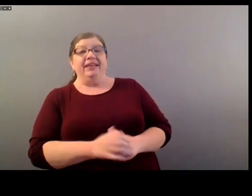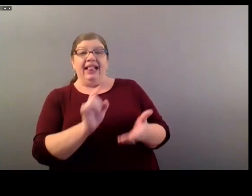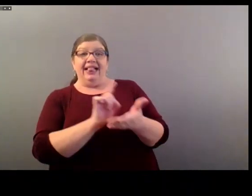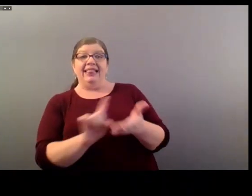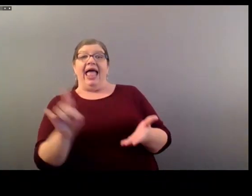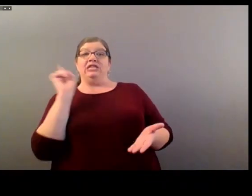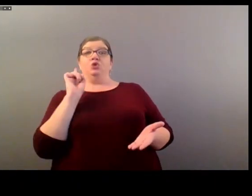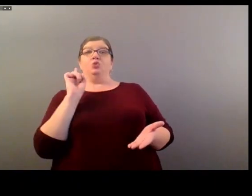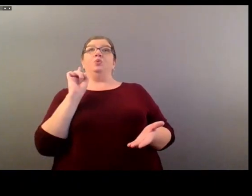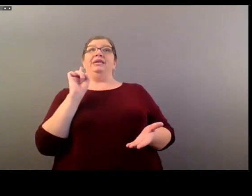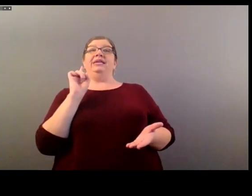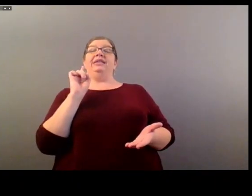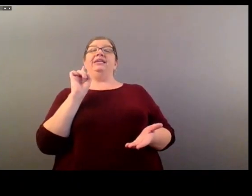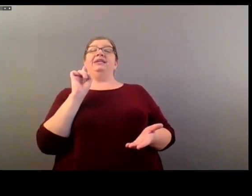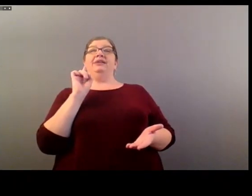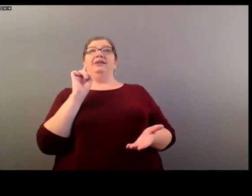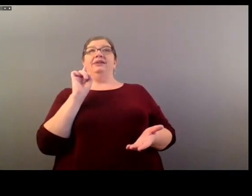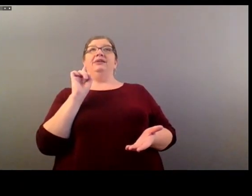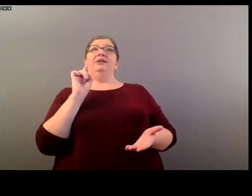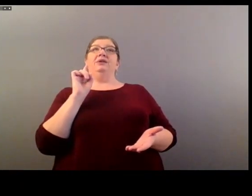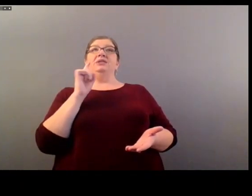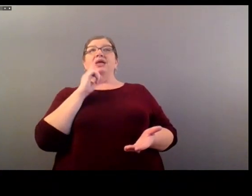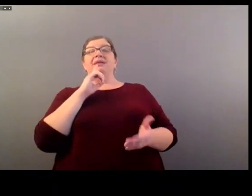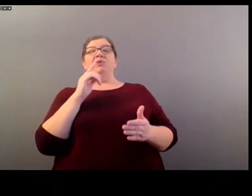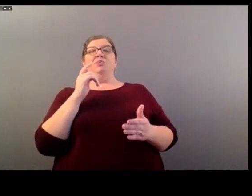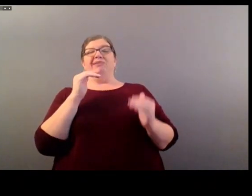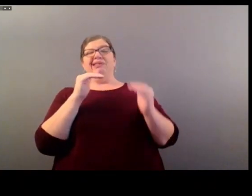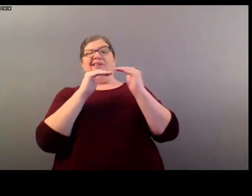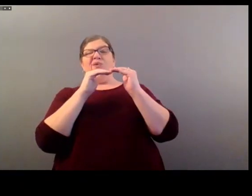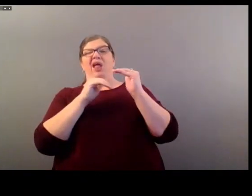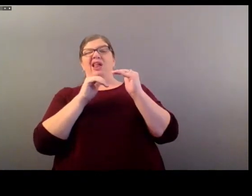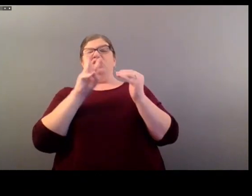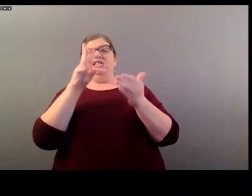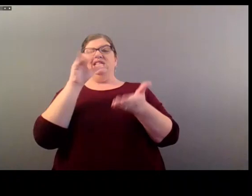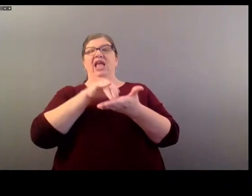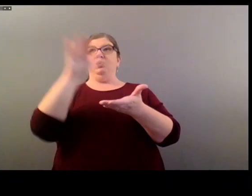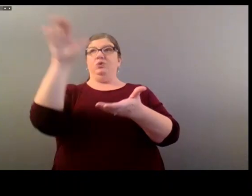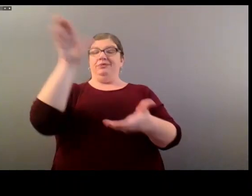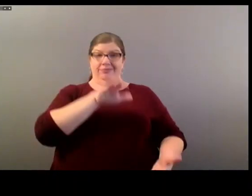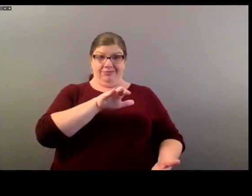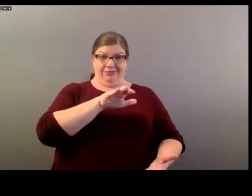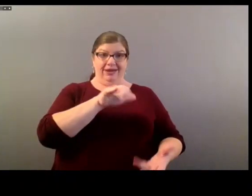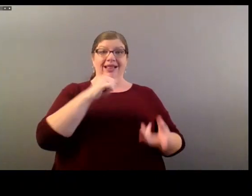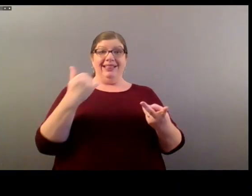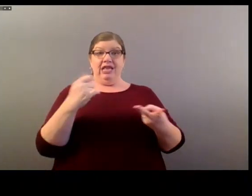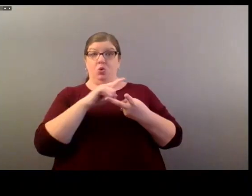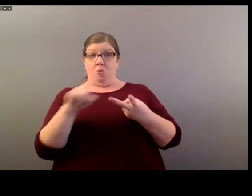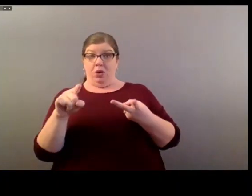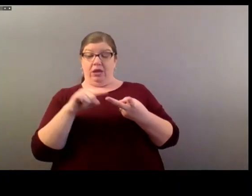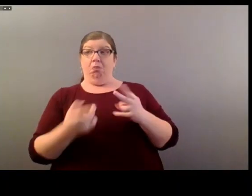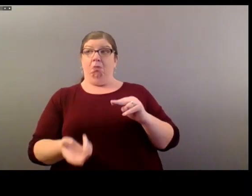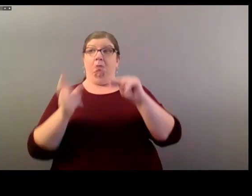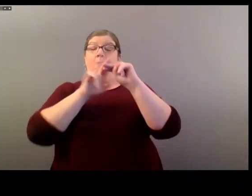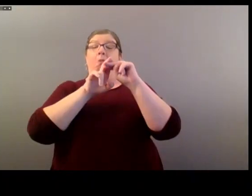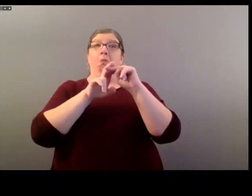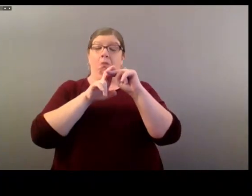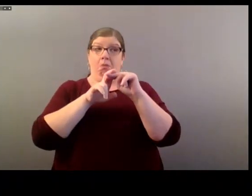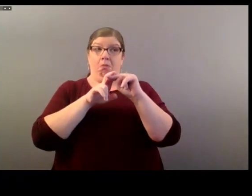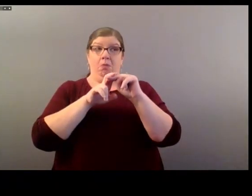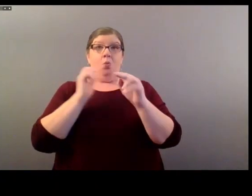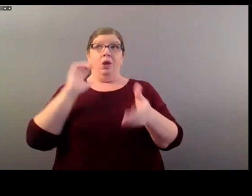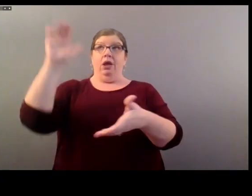we were given right under 6,000 vaccines. This week we've gone up to we've